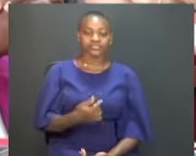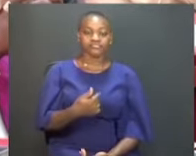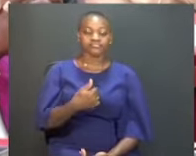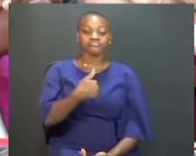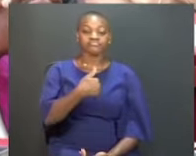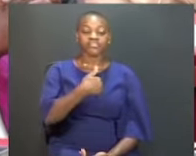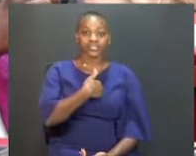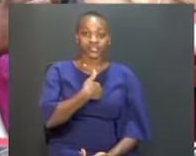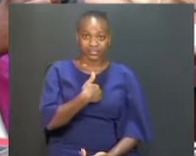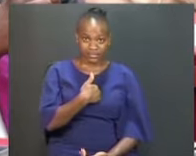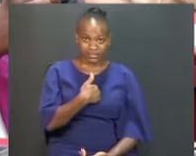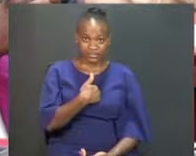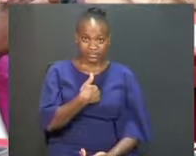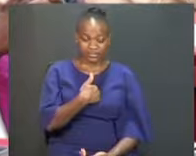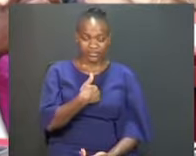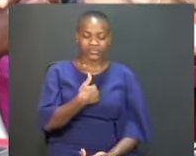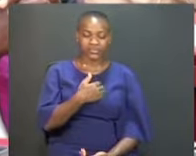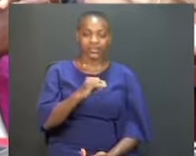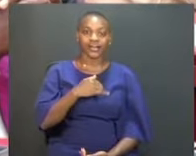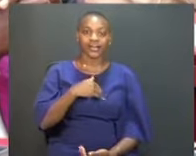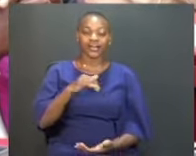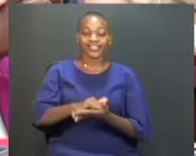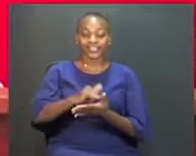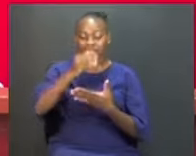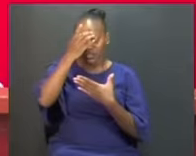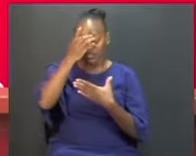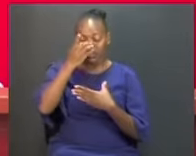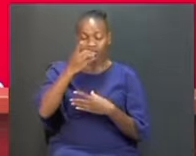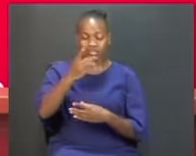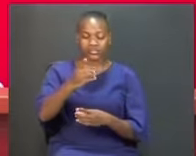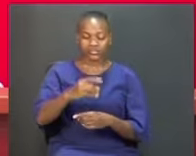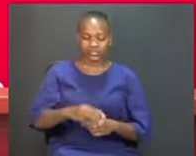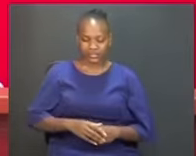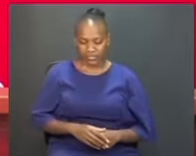that decision to make,